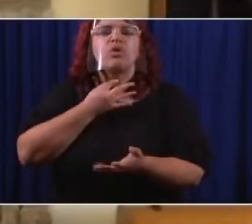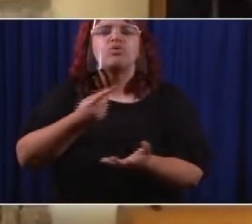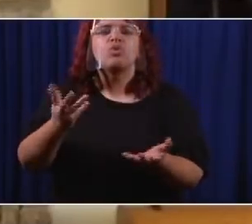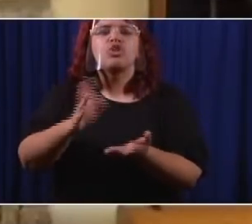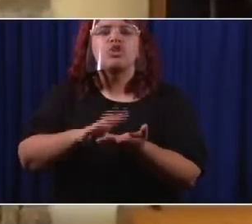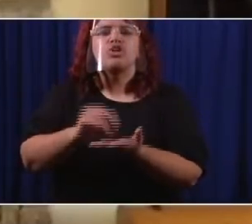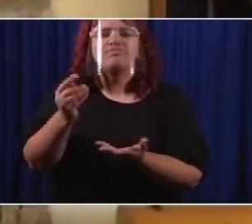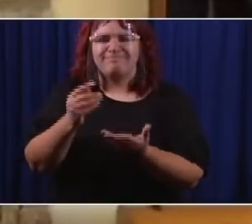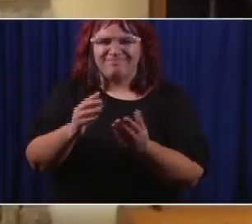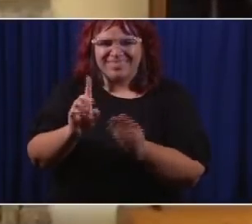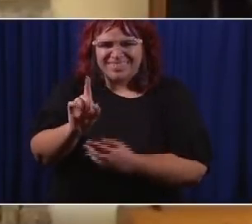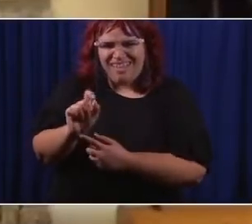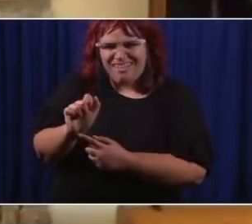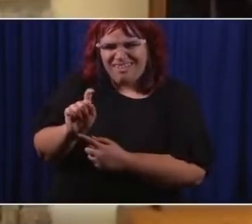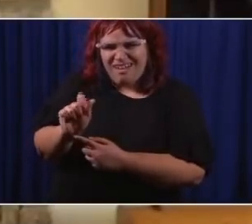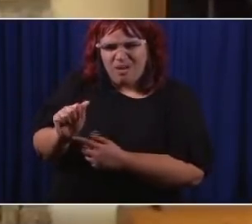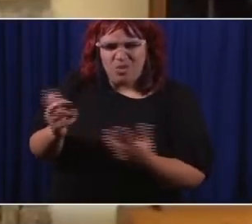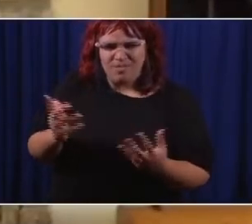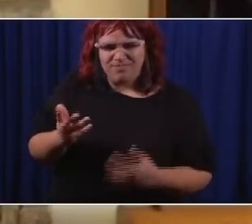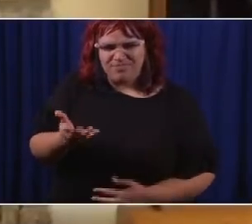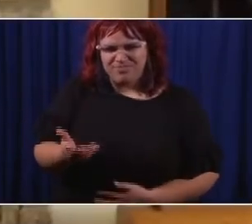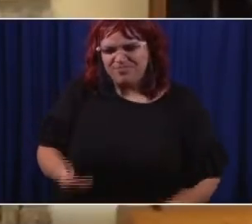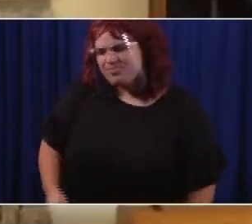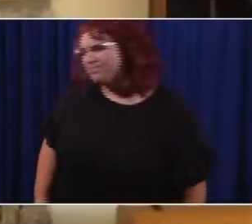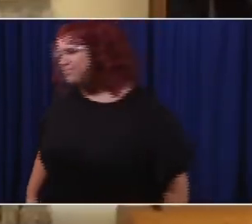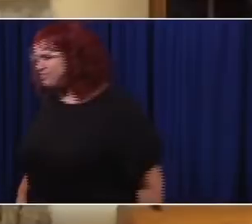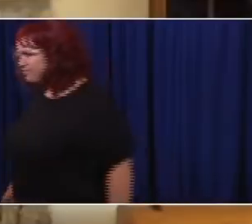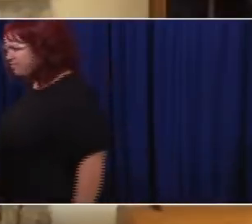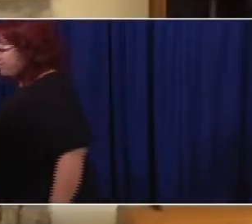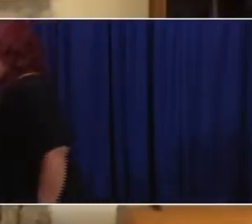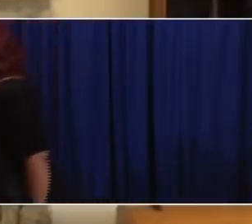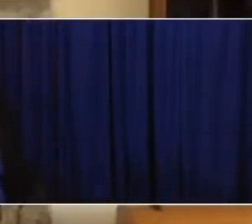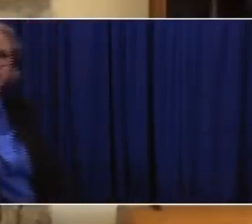me that day that they had not